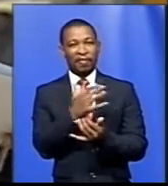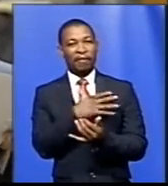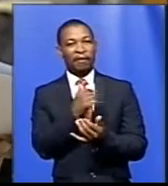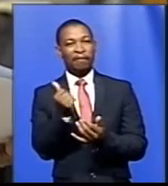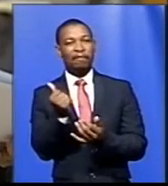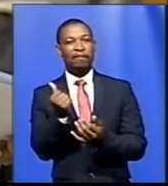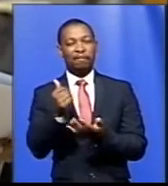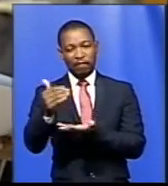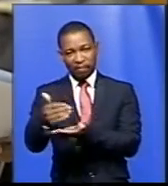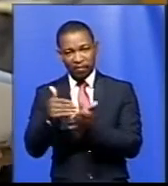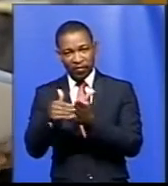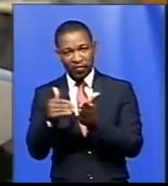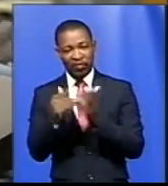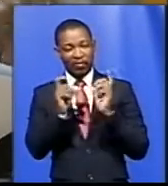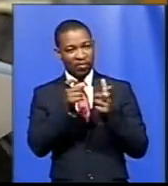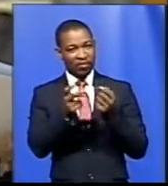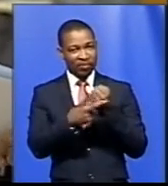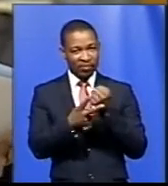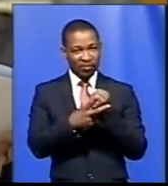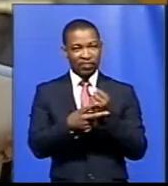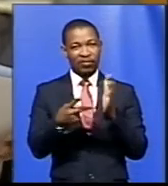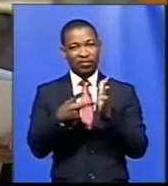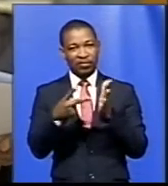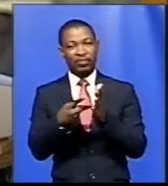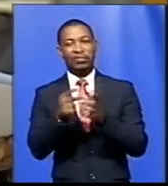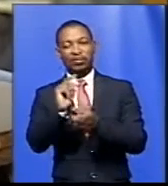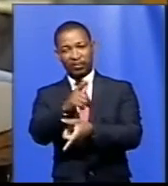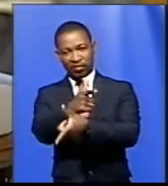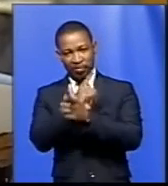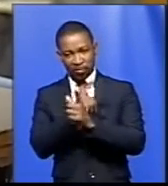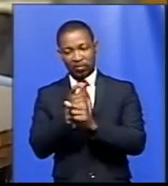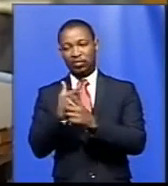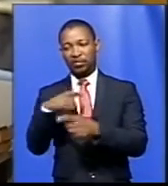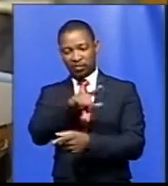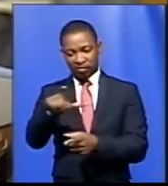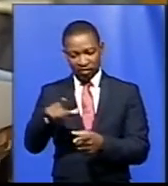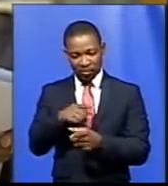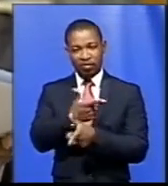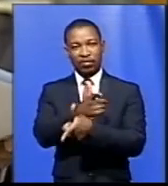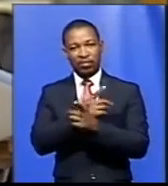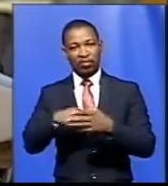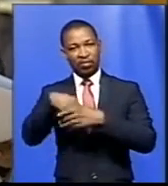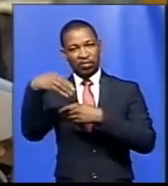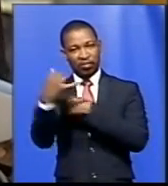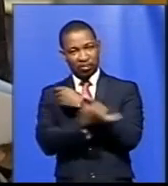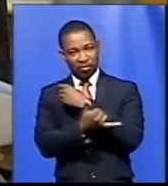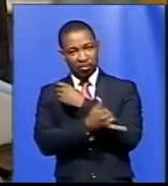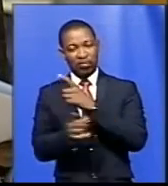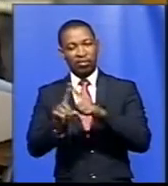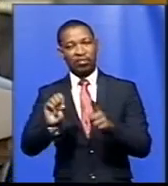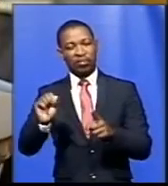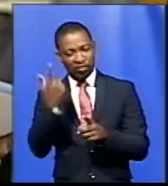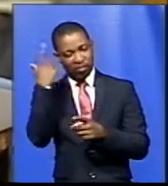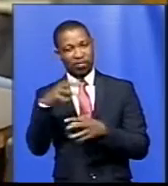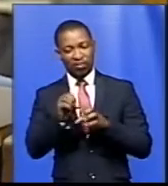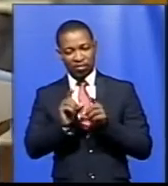Draw down from government savings, domestic borrowing and foreign borrowing, subject to analysis of the opportunity cost of